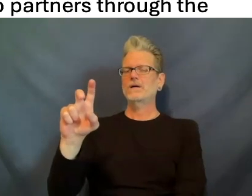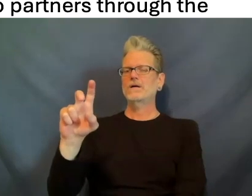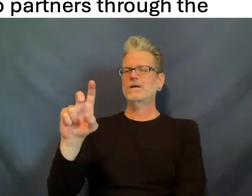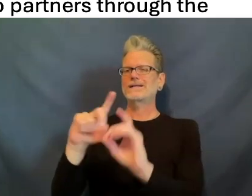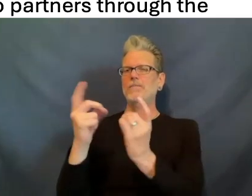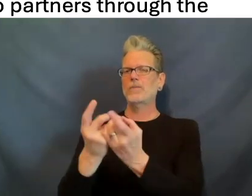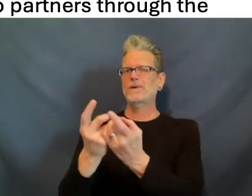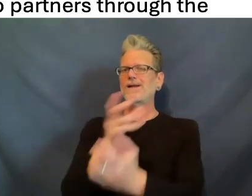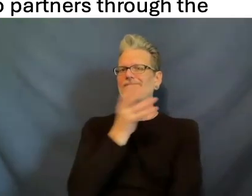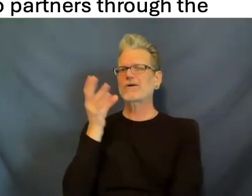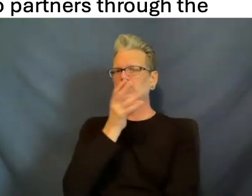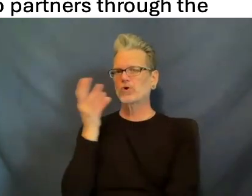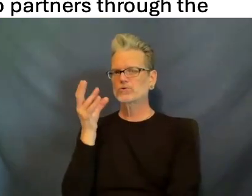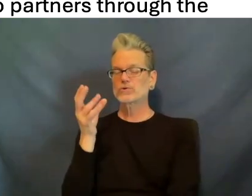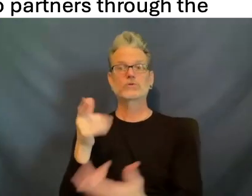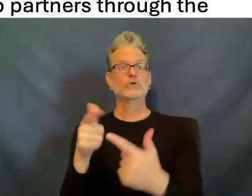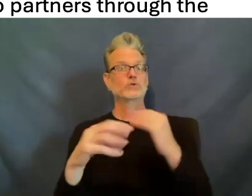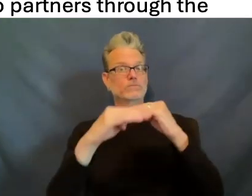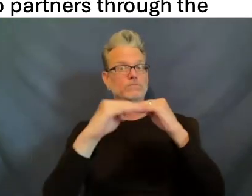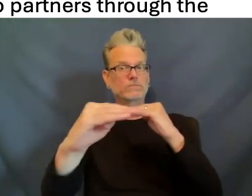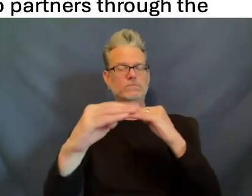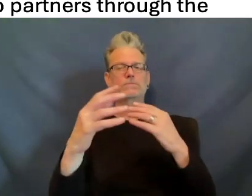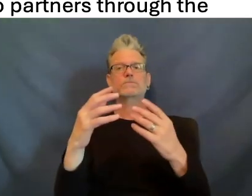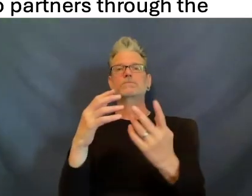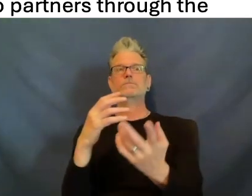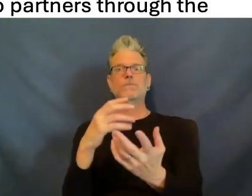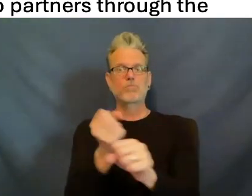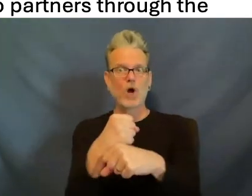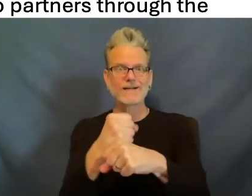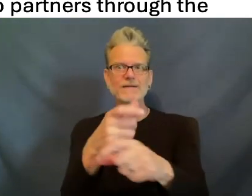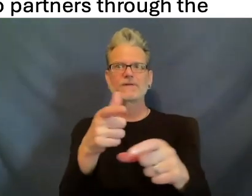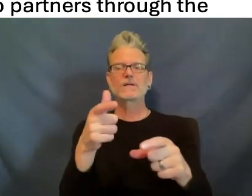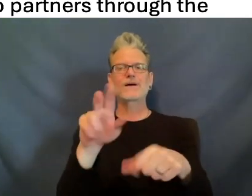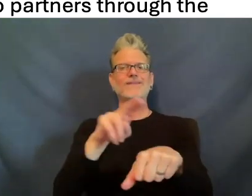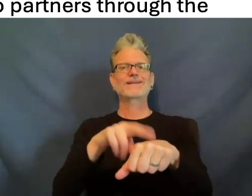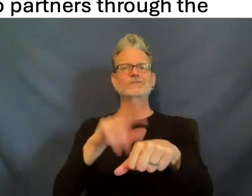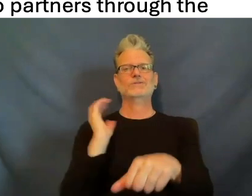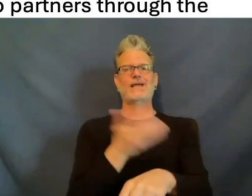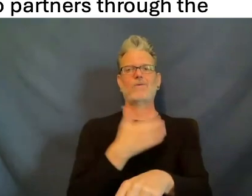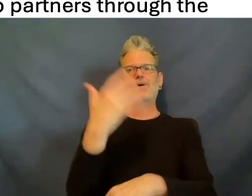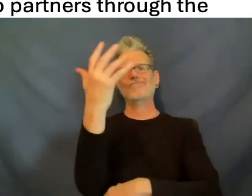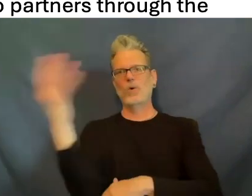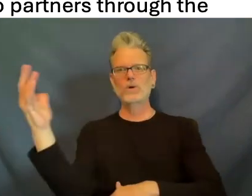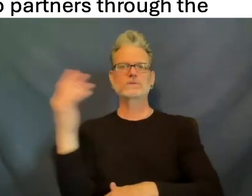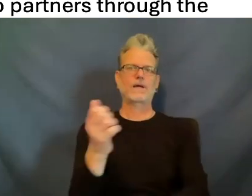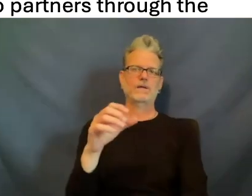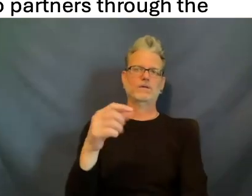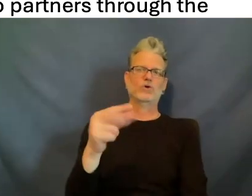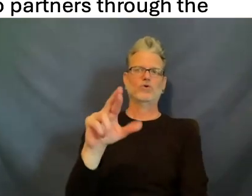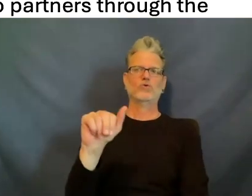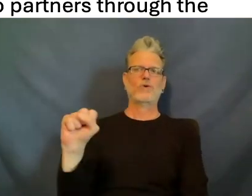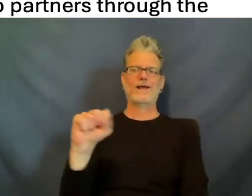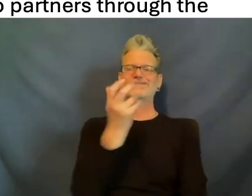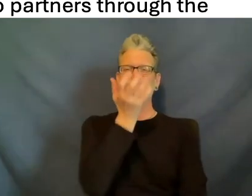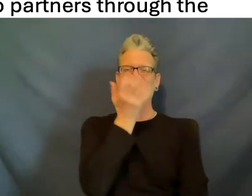sustain the health, diversity, and productivity of the nation's forests and grasslands for present and future generations.